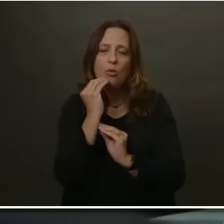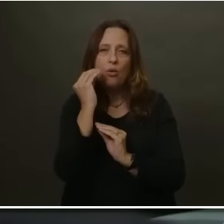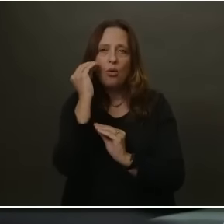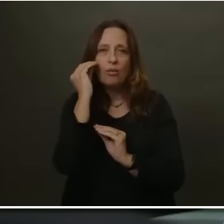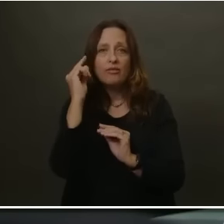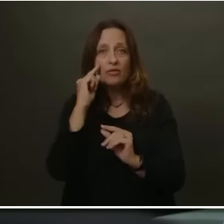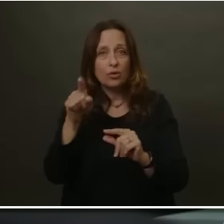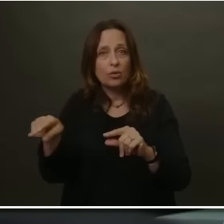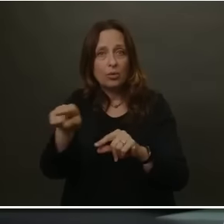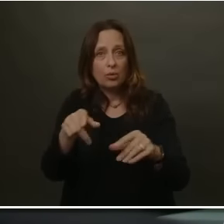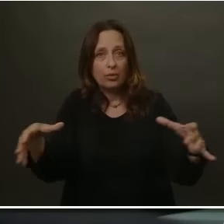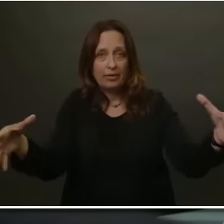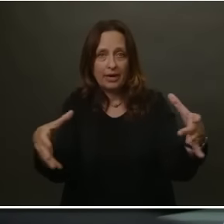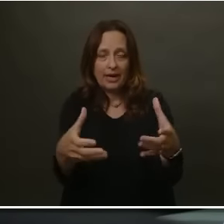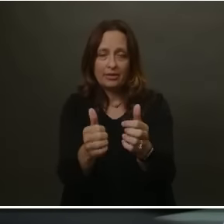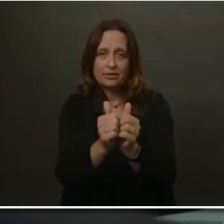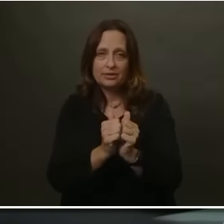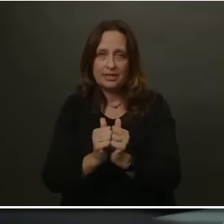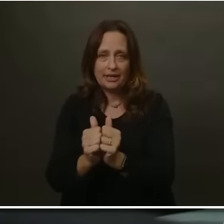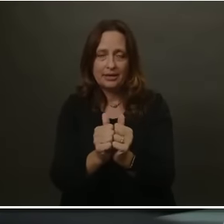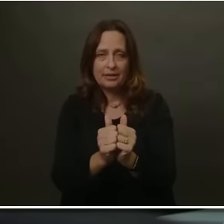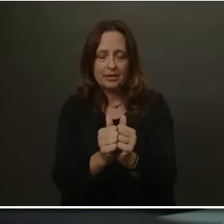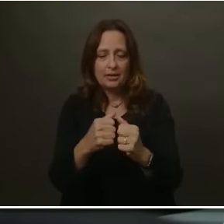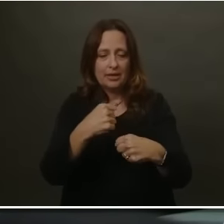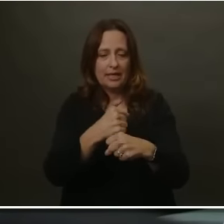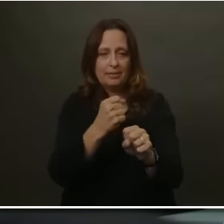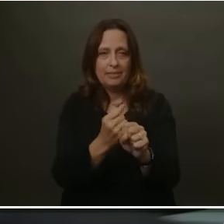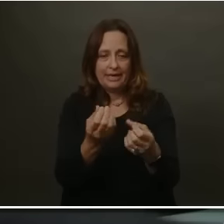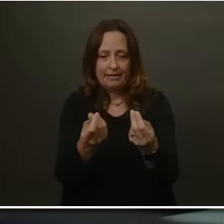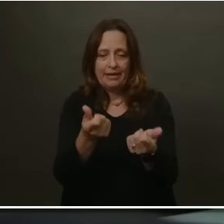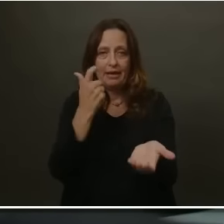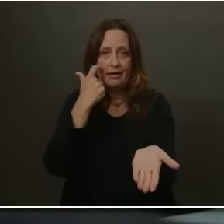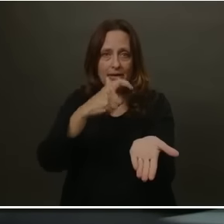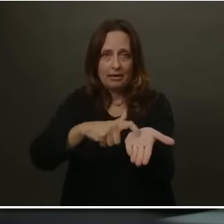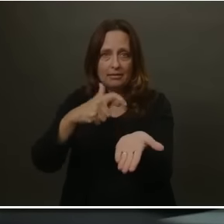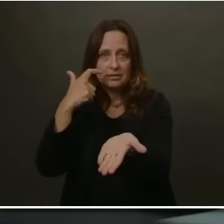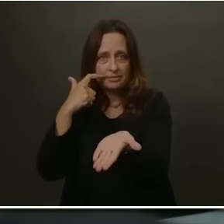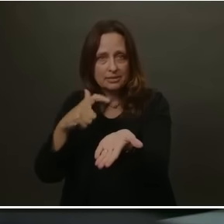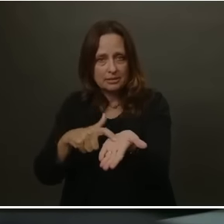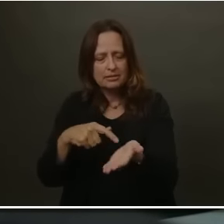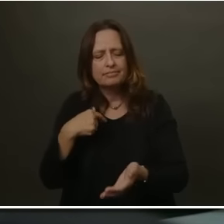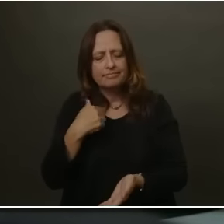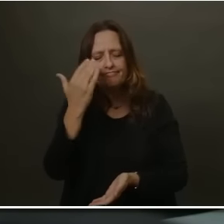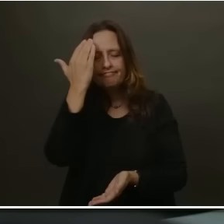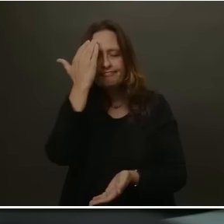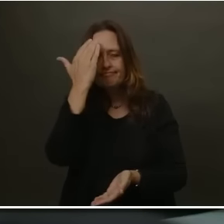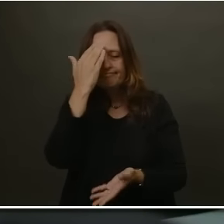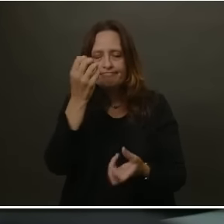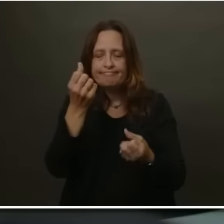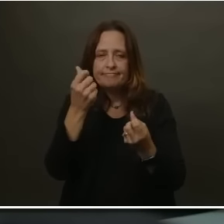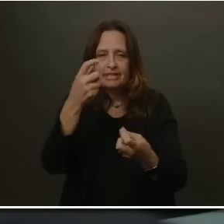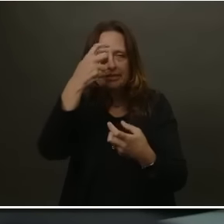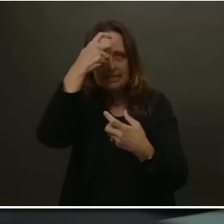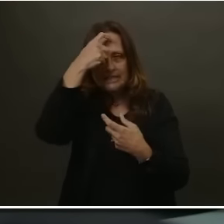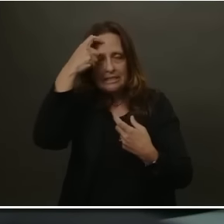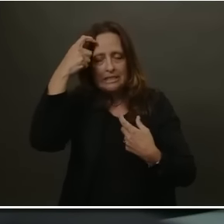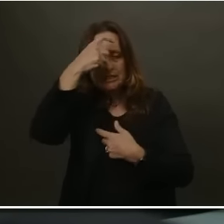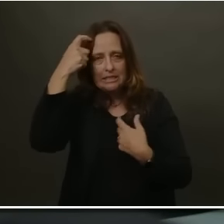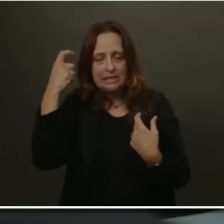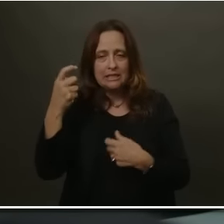today. As we make this land acknowledgement, we are mindful of the traumatic history of